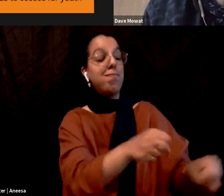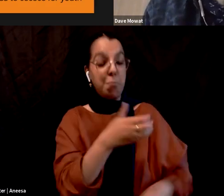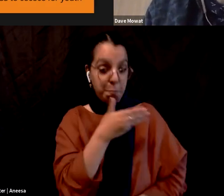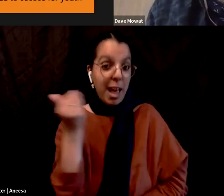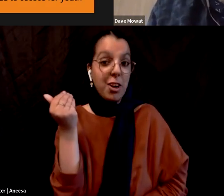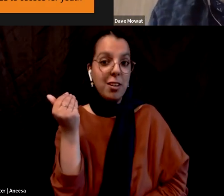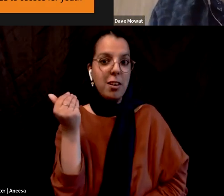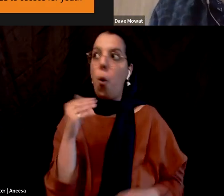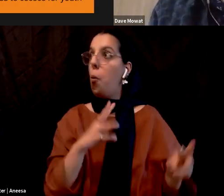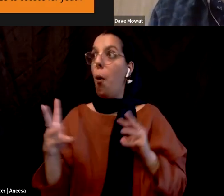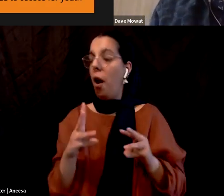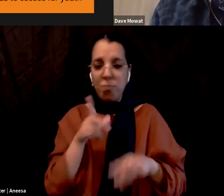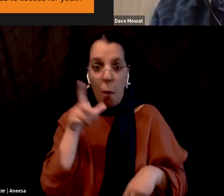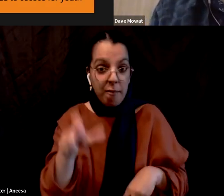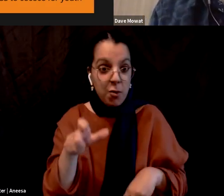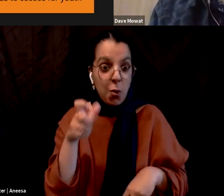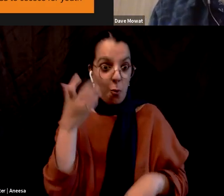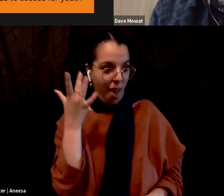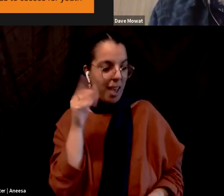without war than to